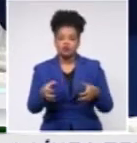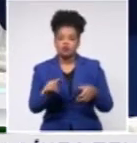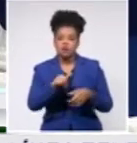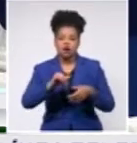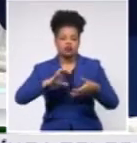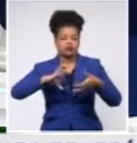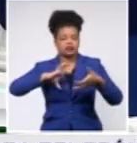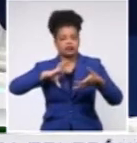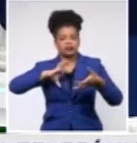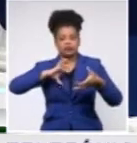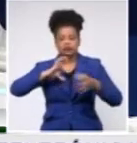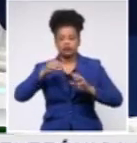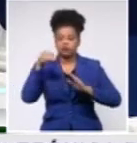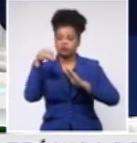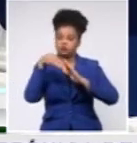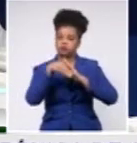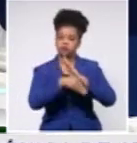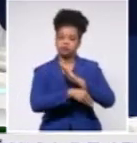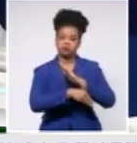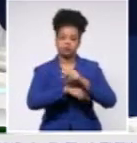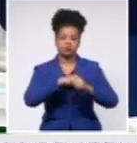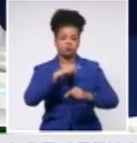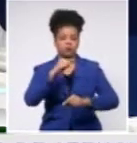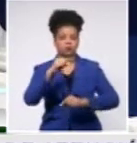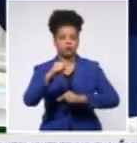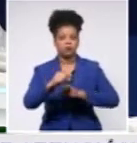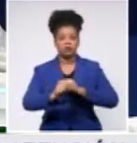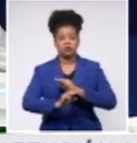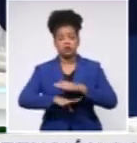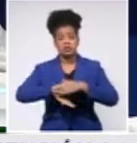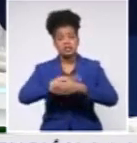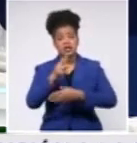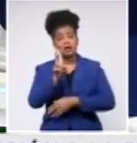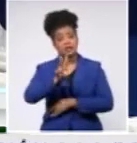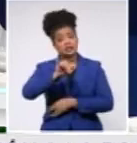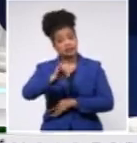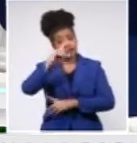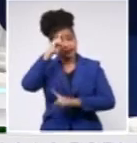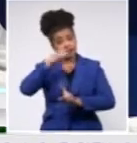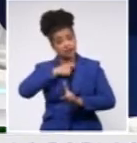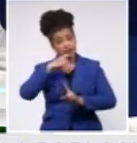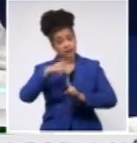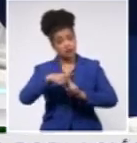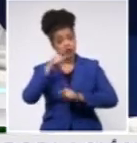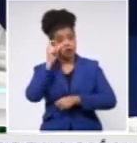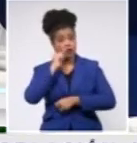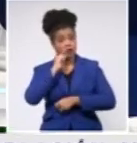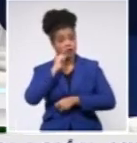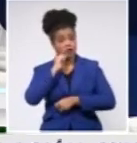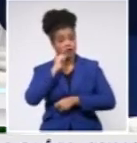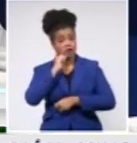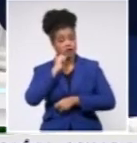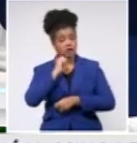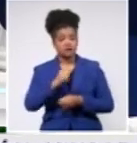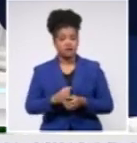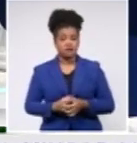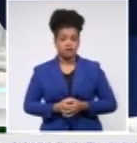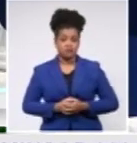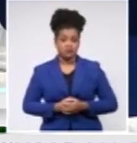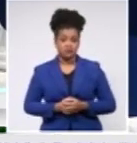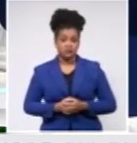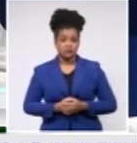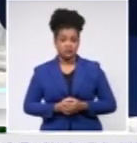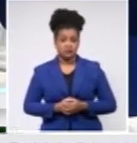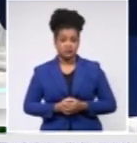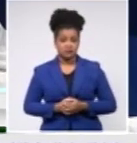contact and suffering from a pre-existing illness. On September the 21st, the patient began